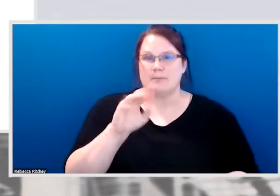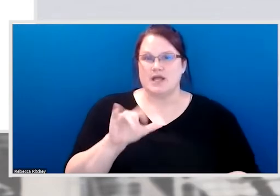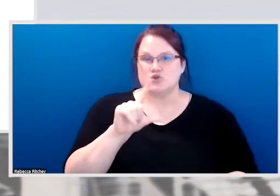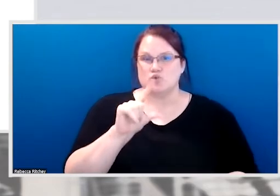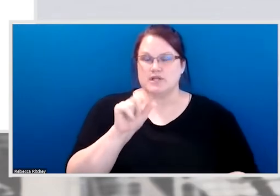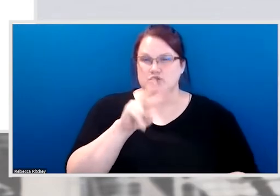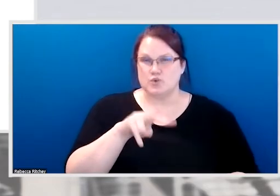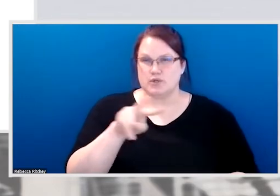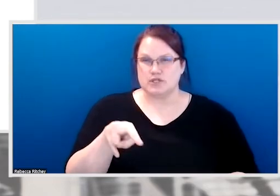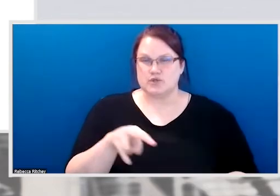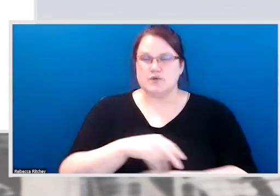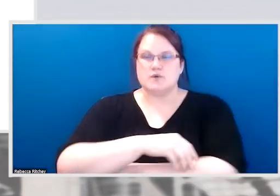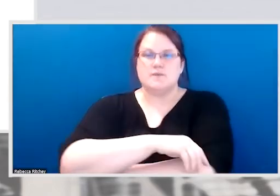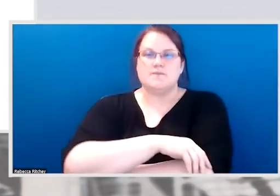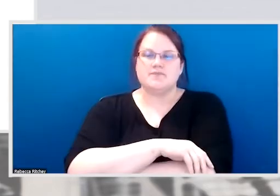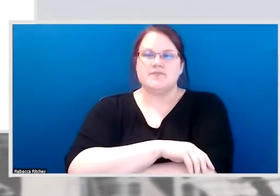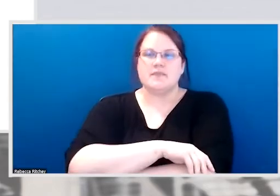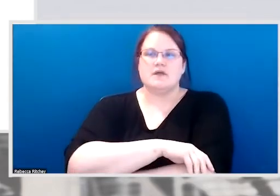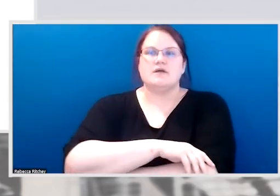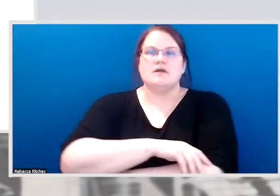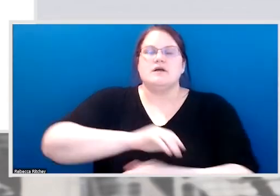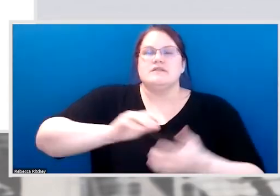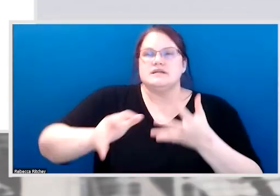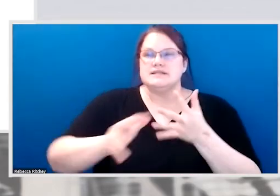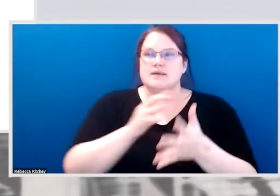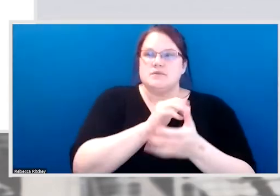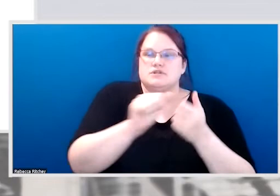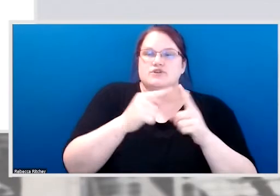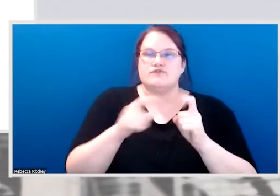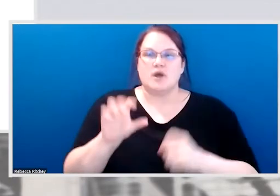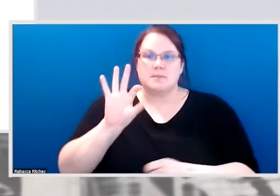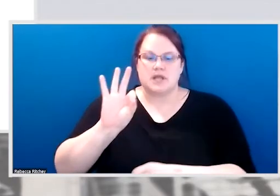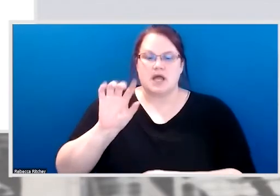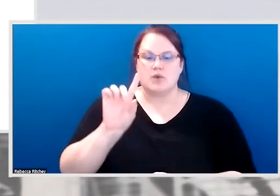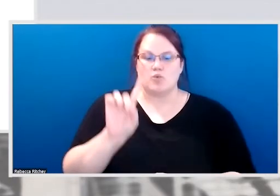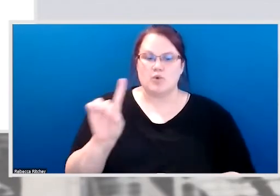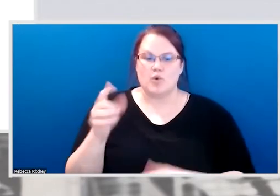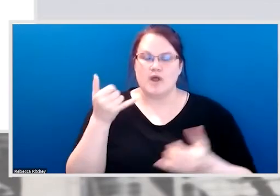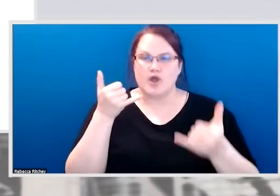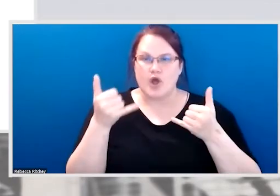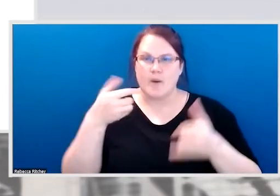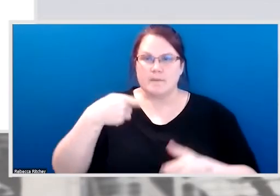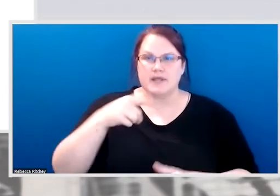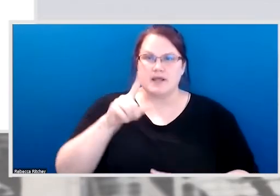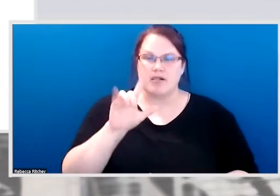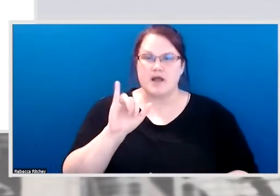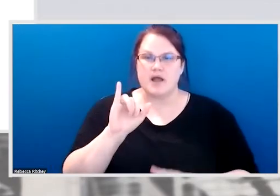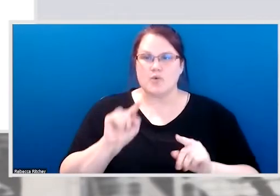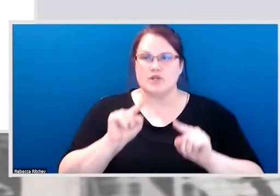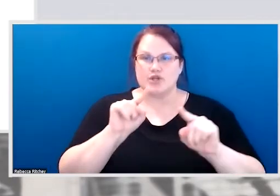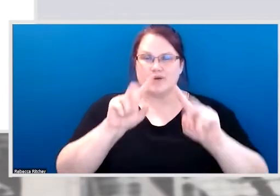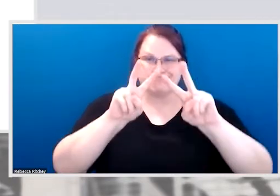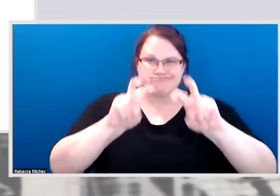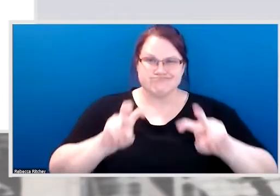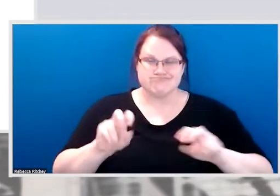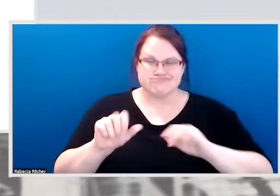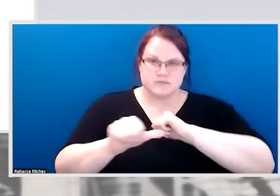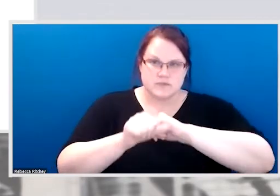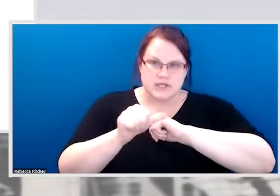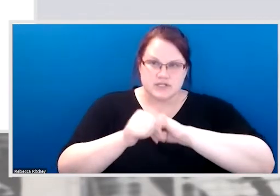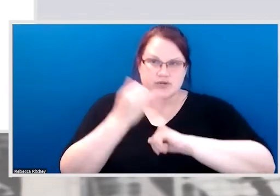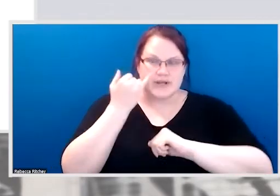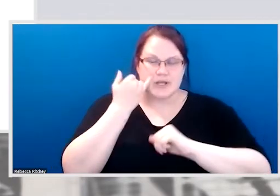Again, these demolitions would have largely been triggered from a 911 call out. PLI would go out, assess the danger. If